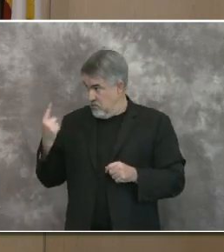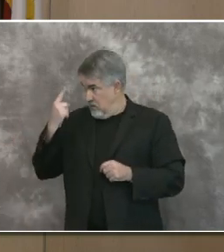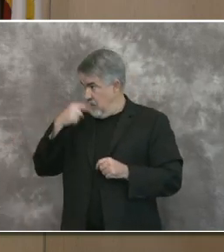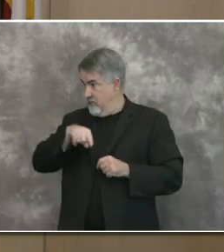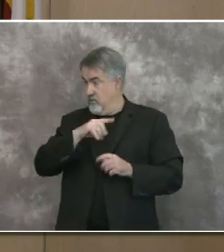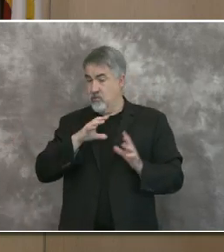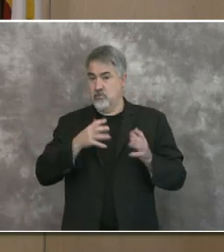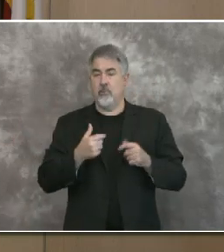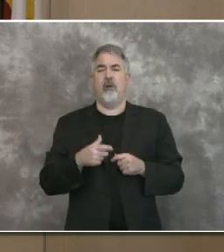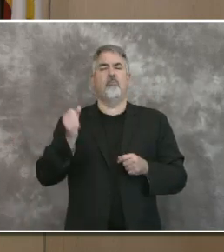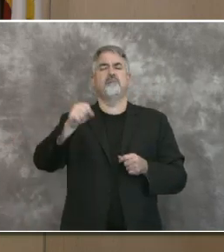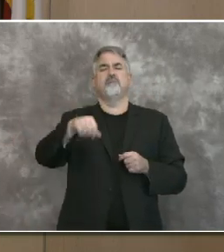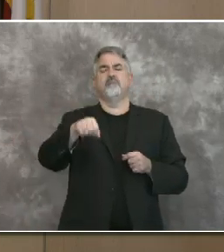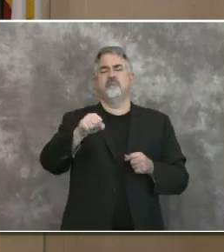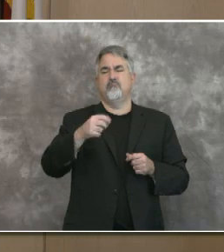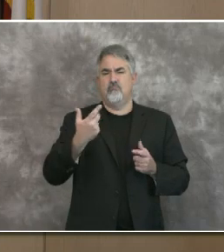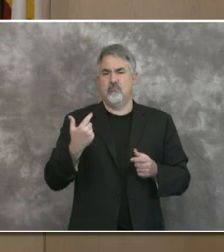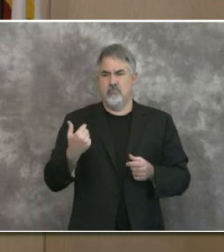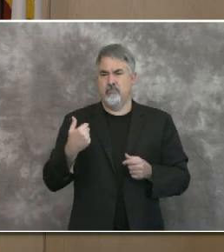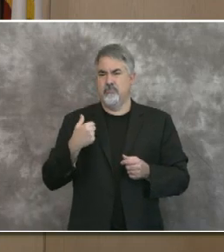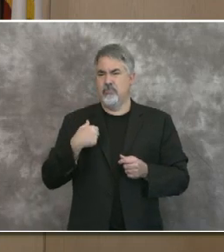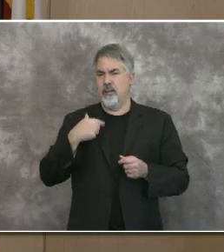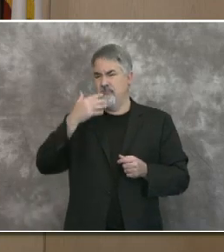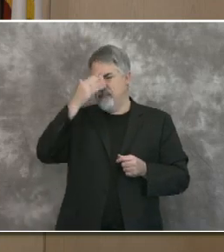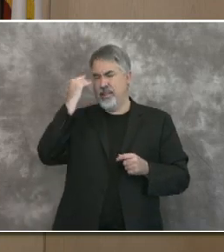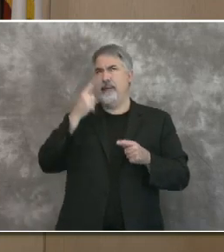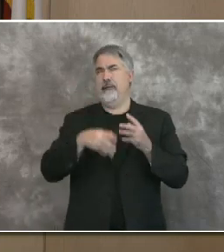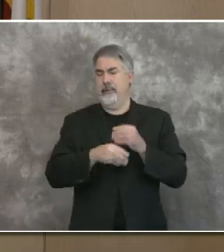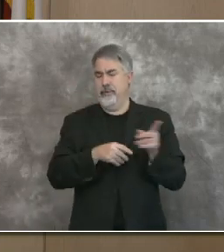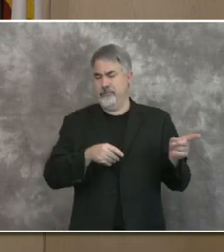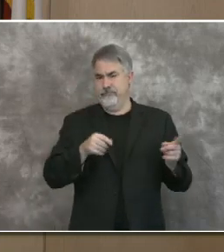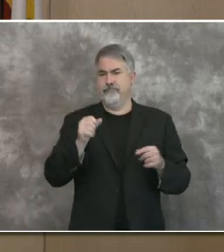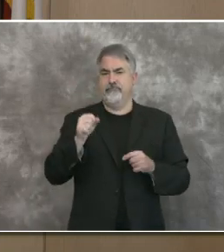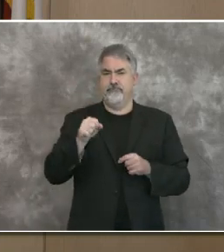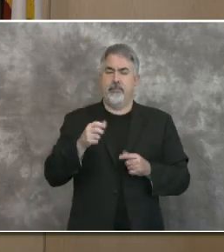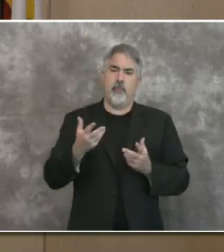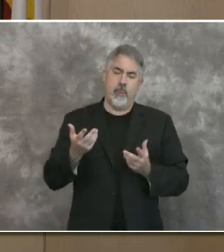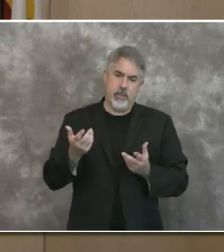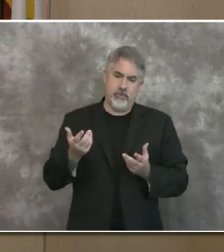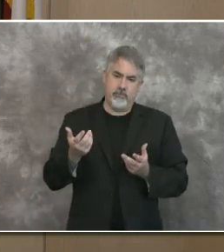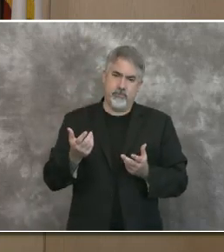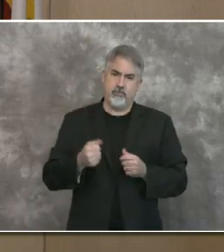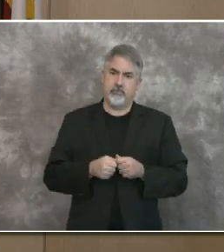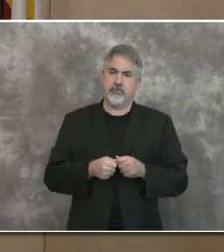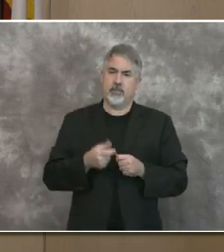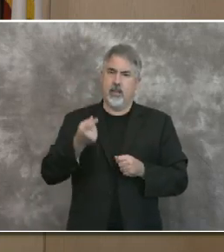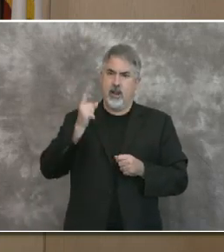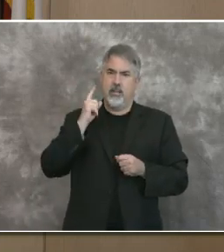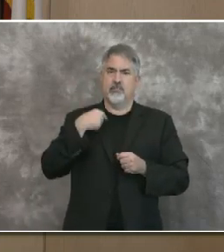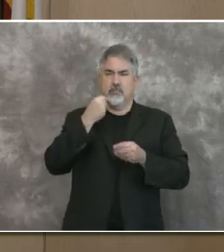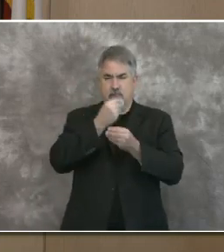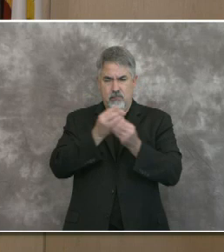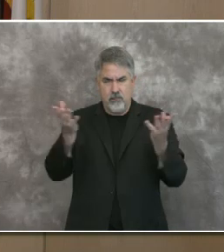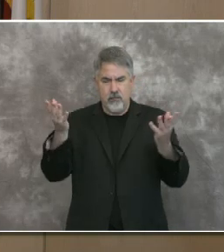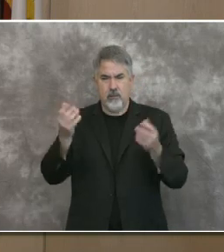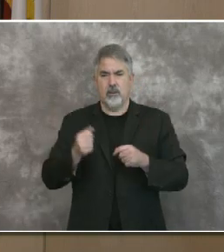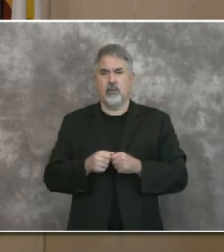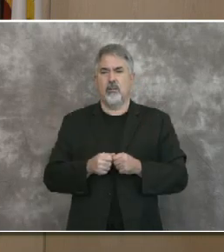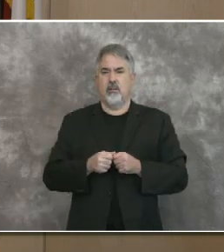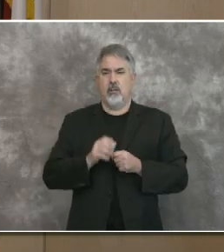neglected to add, as I have reported last week, that we will also be bringing